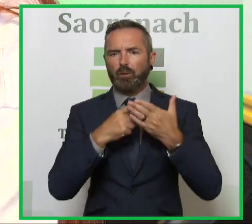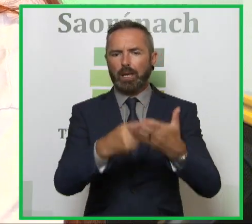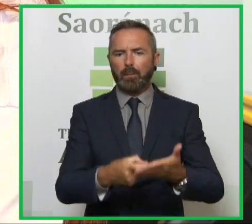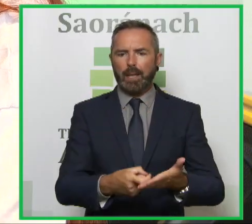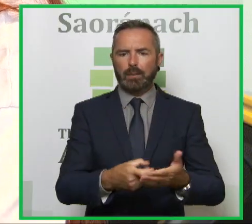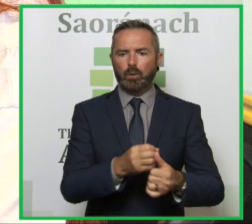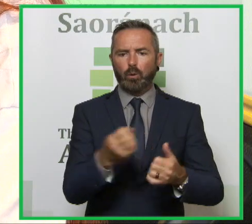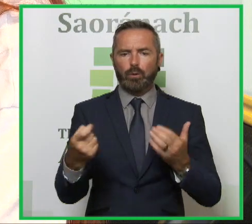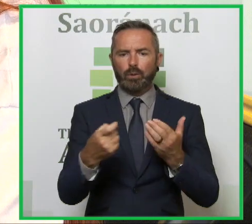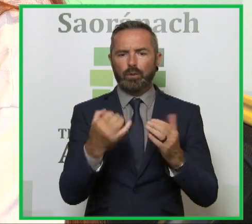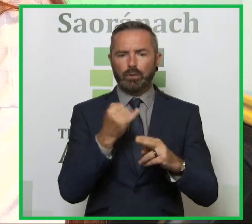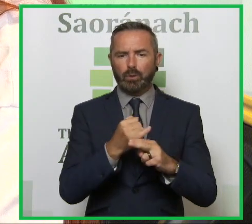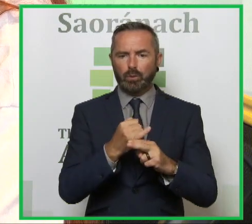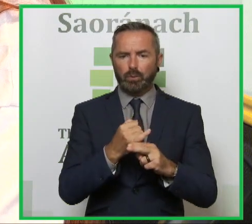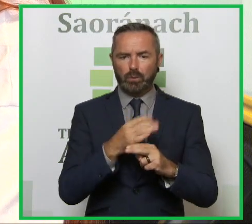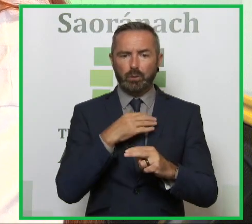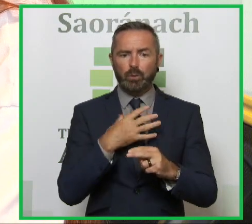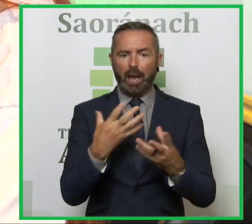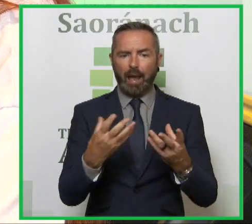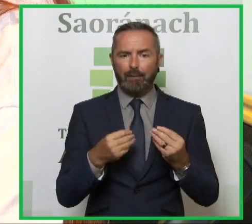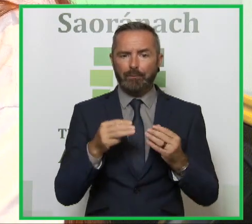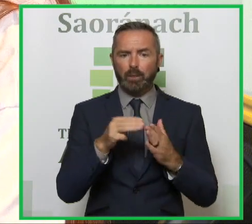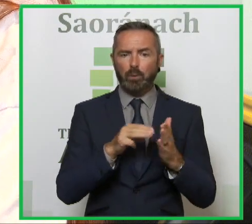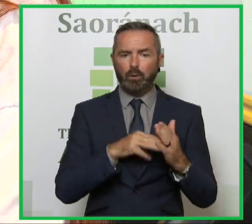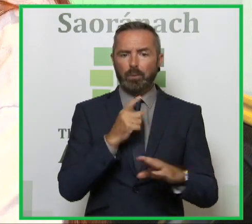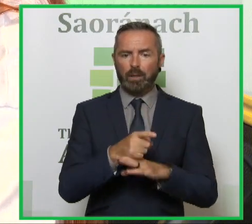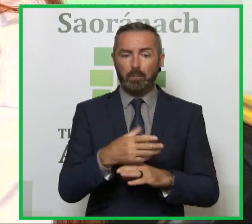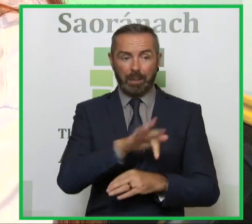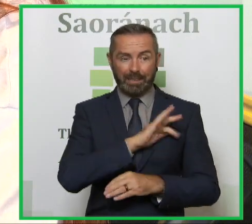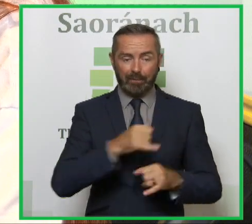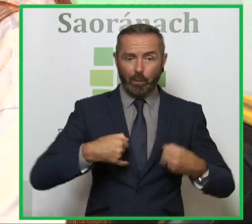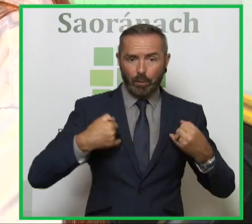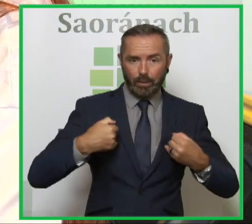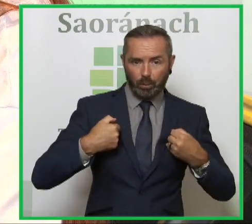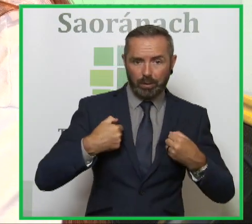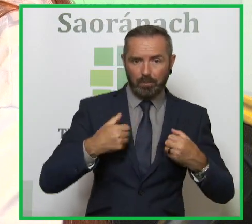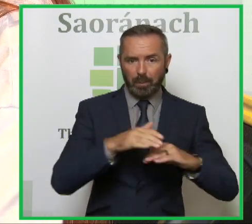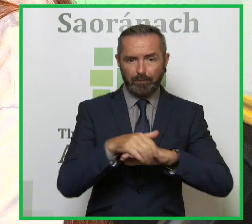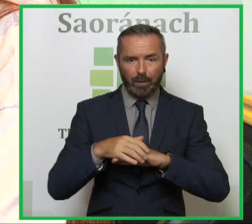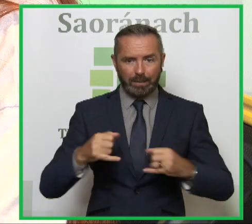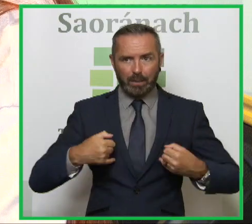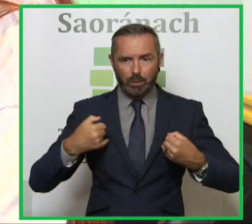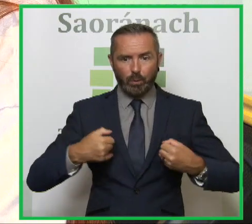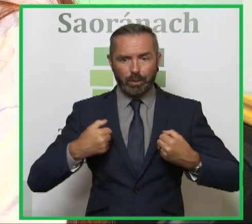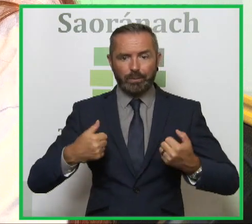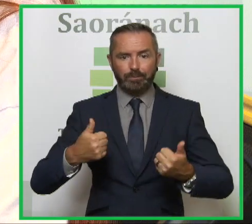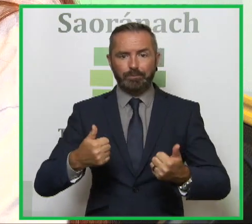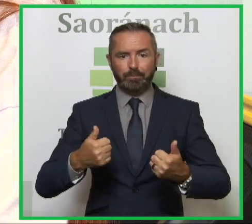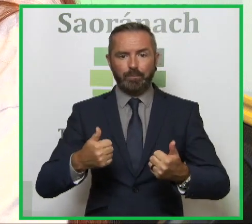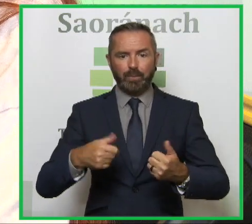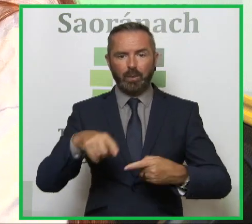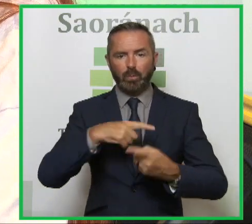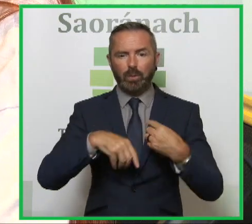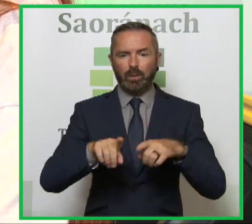programme, because from what I know, I really enjoyed it, and from what from my classmates, I know they 100% enjoyed it. And I remember we